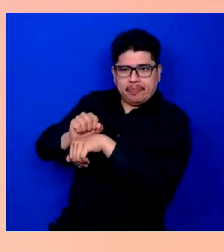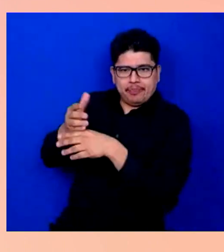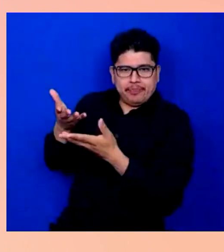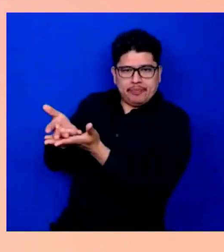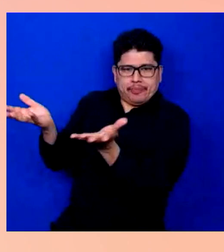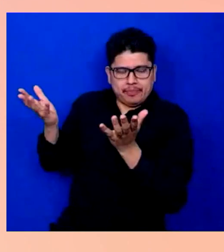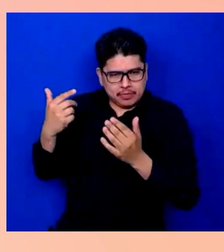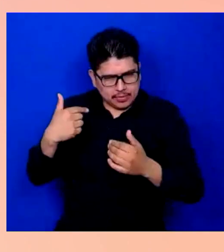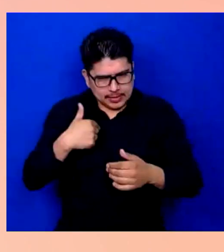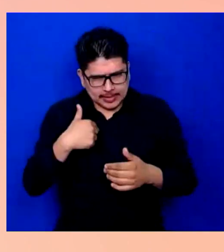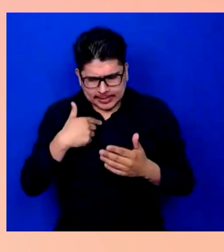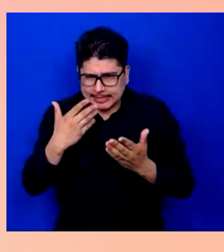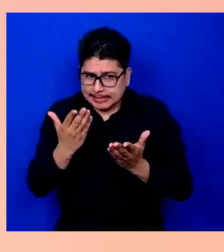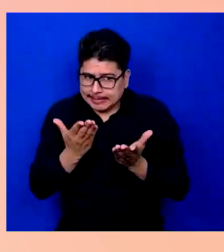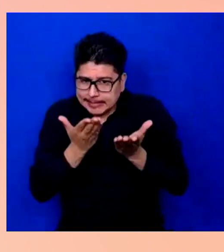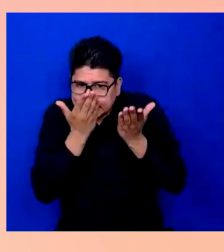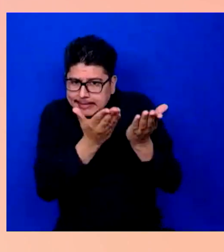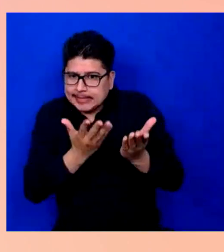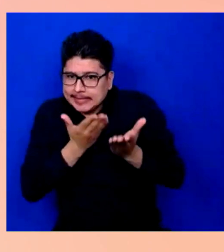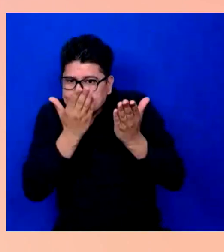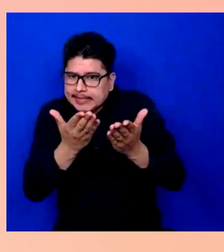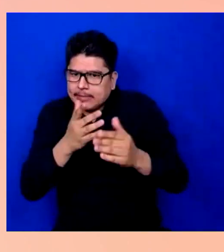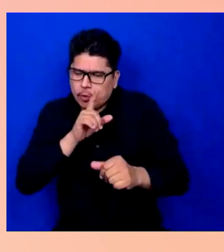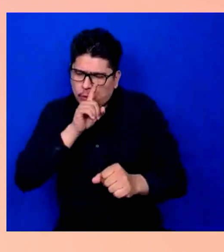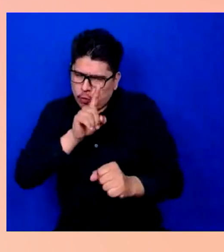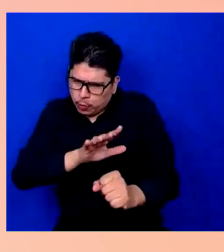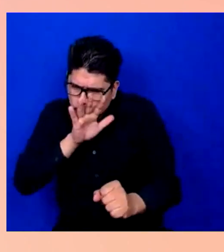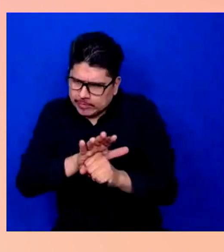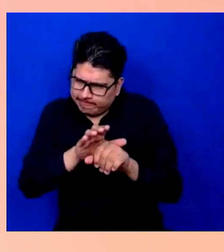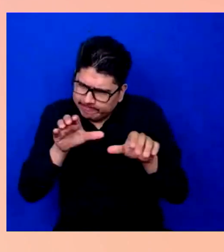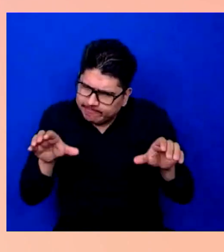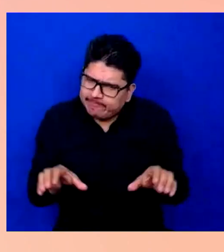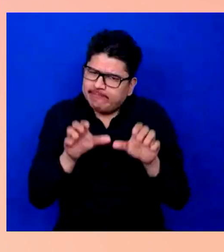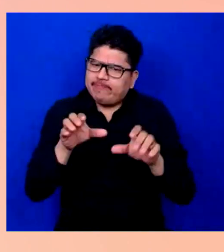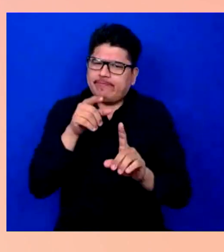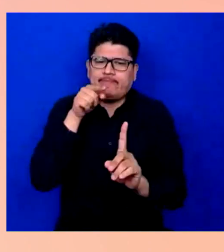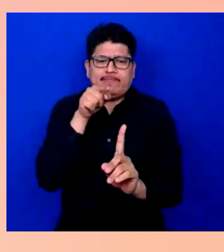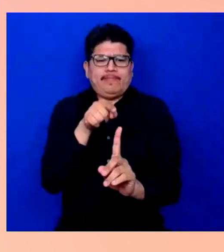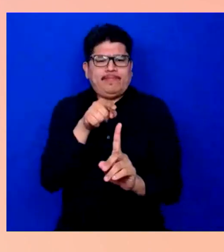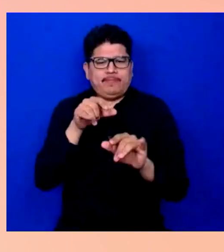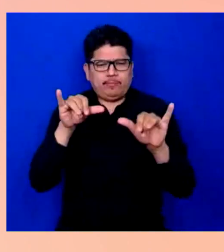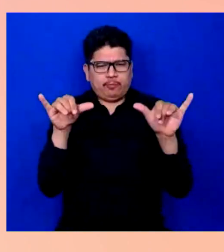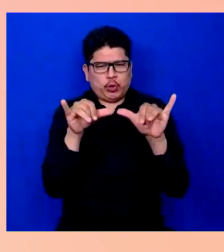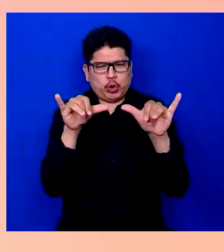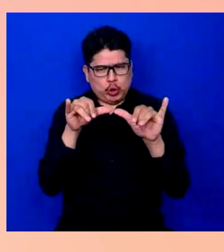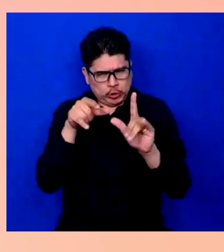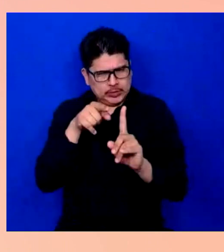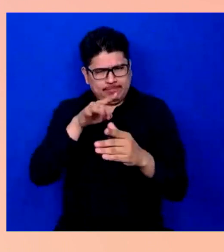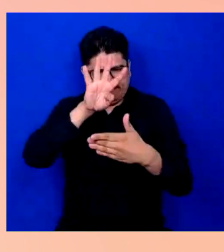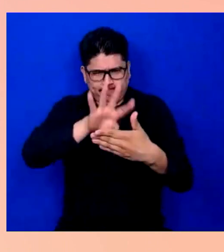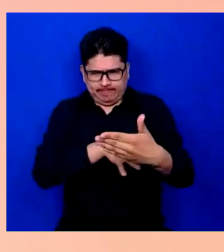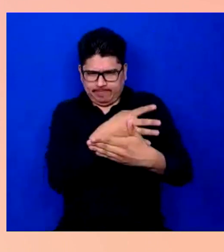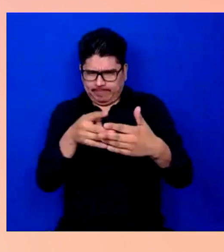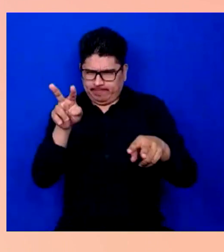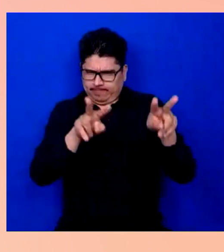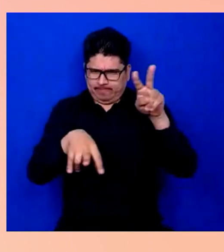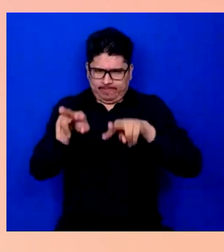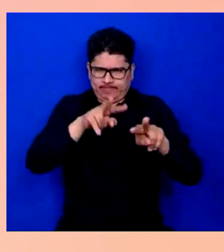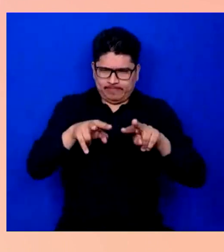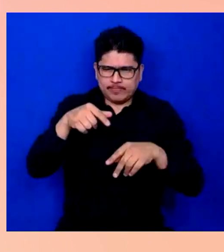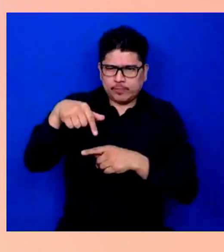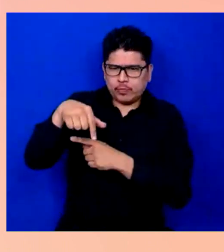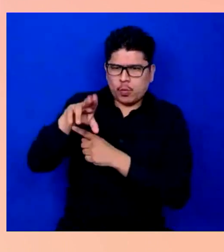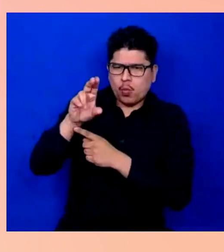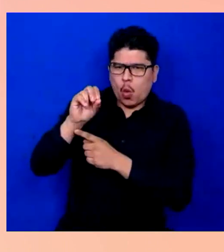on affirmative actions, the different measures put in place at national level, such as quotas, etc., to facilitate the